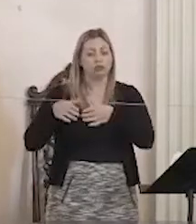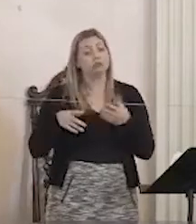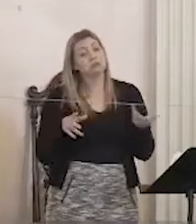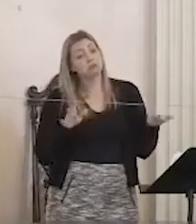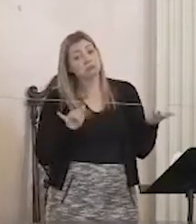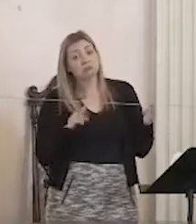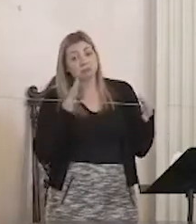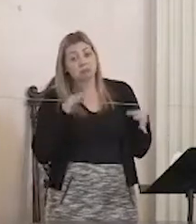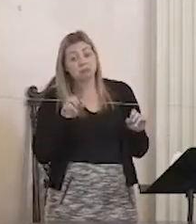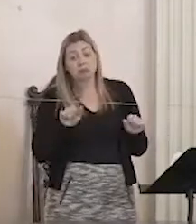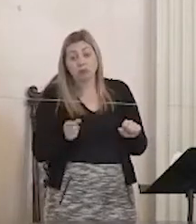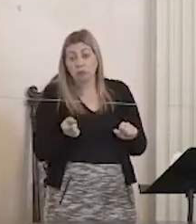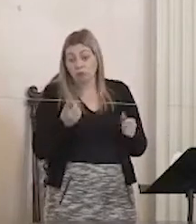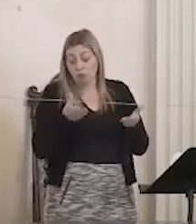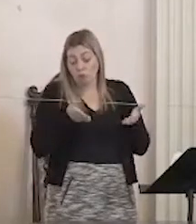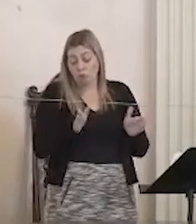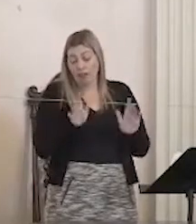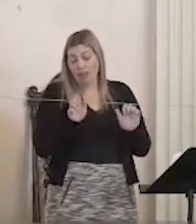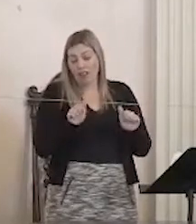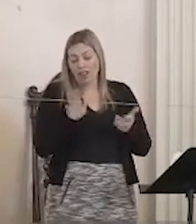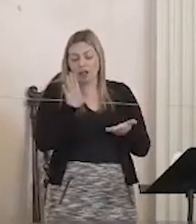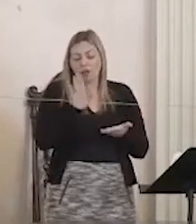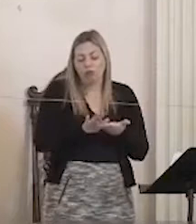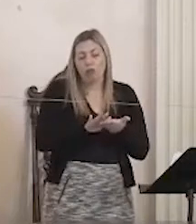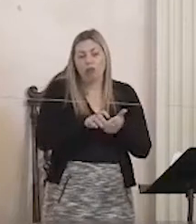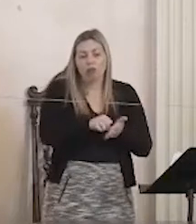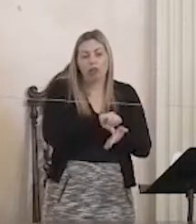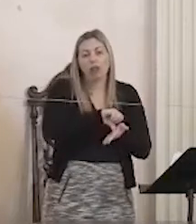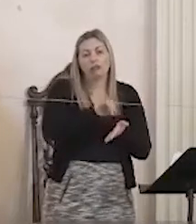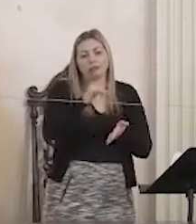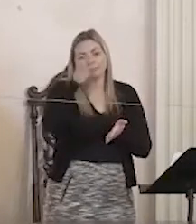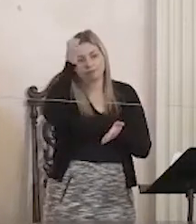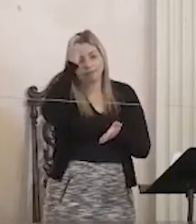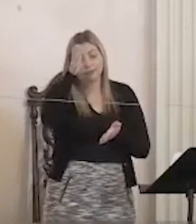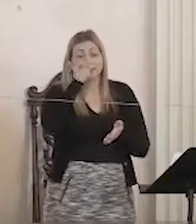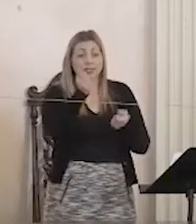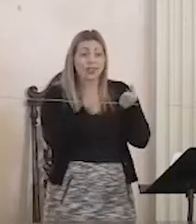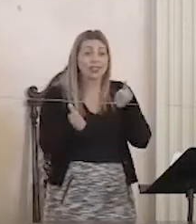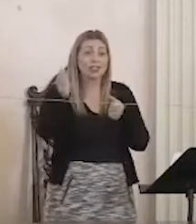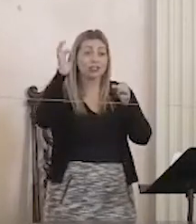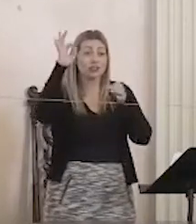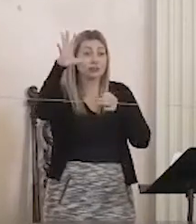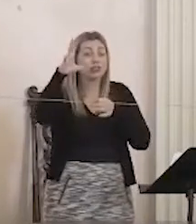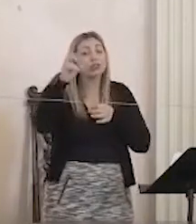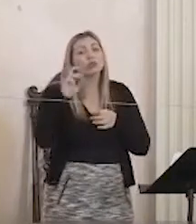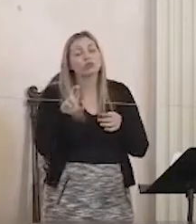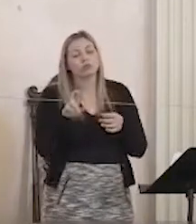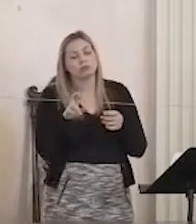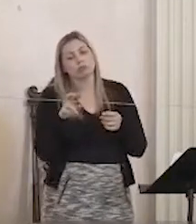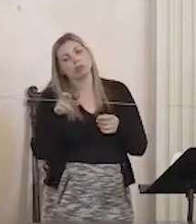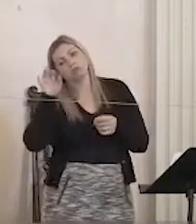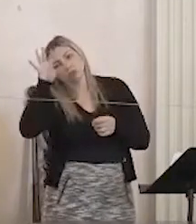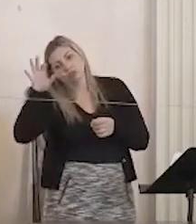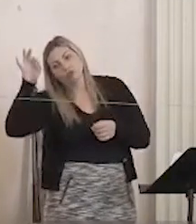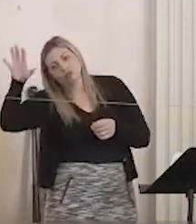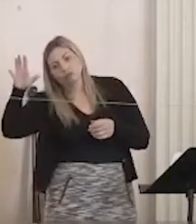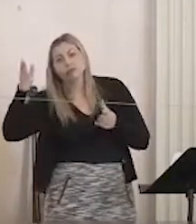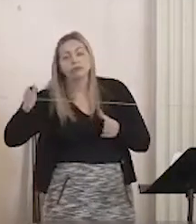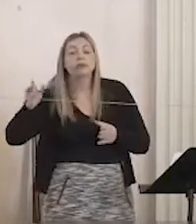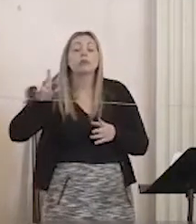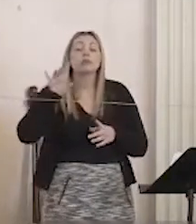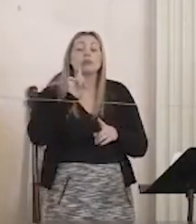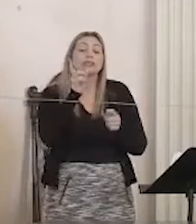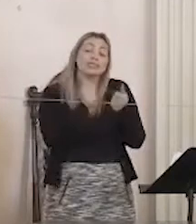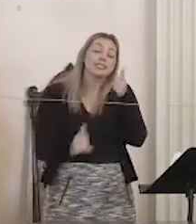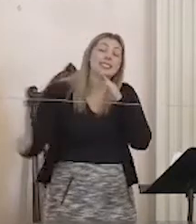that would certainly be one way of de-emphasizing the notion that the senior minister or ministers are at the top